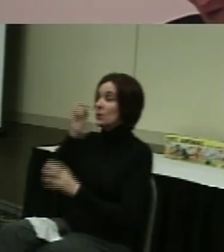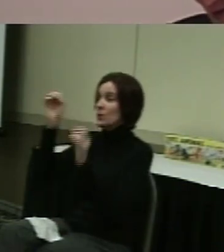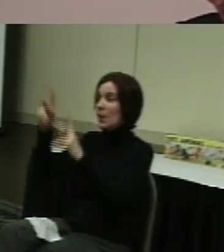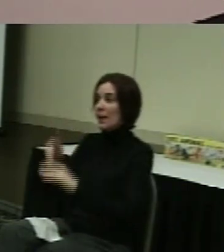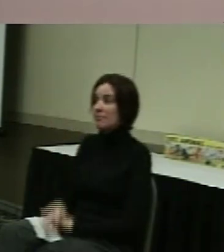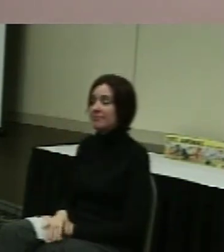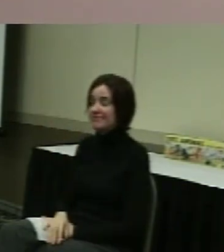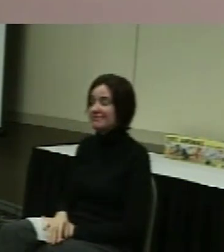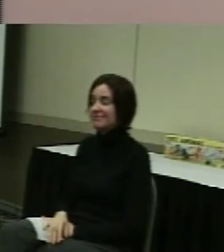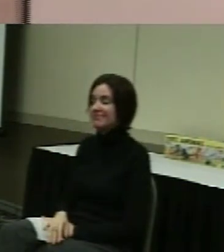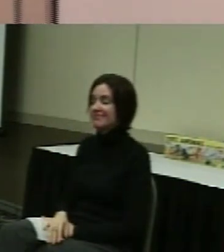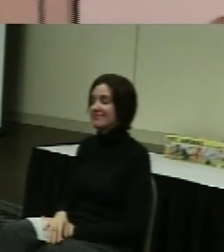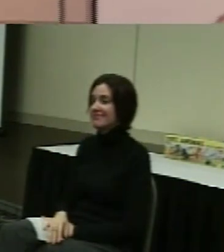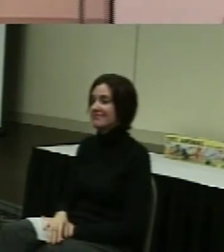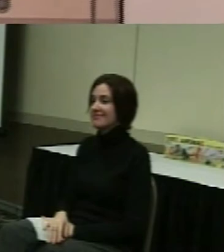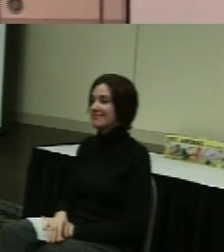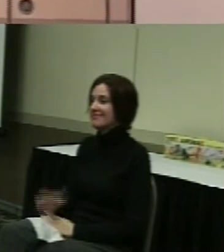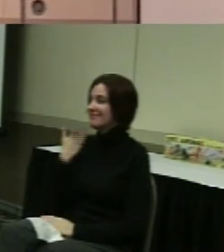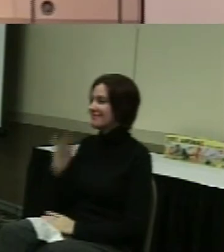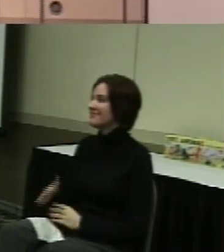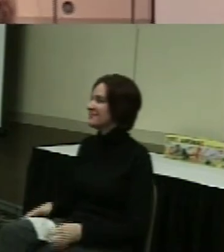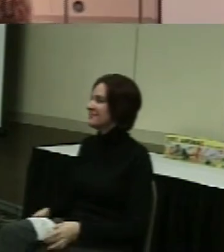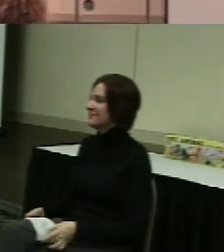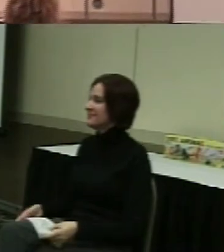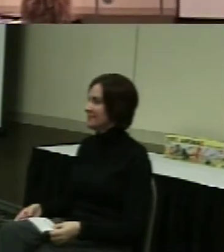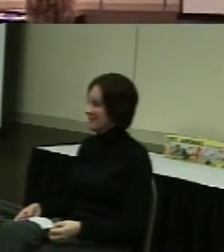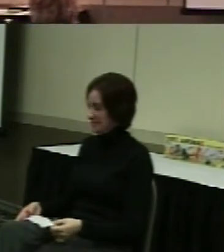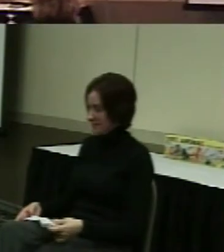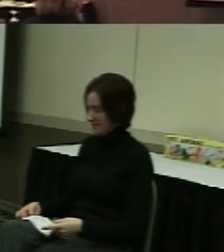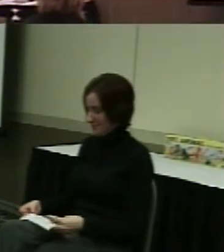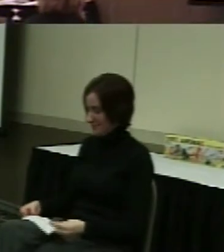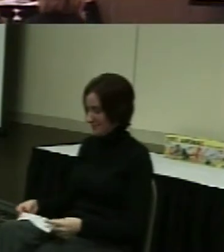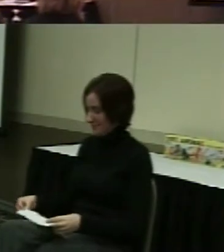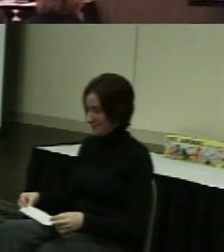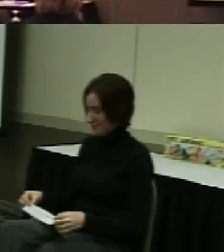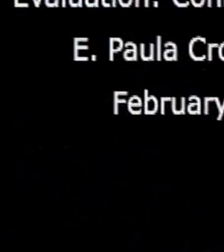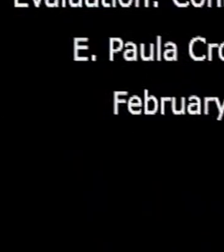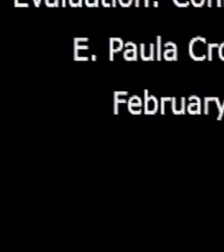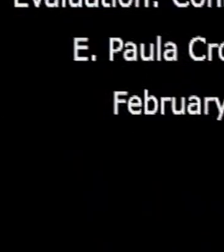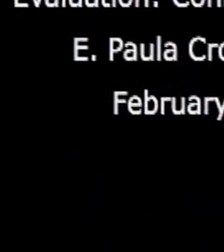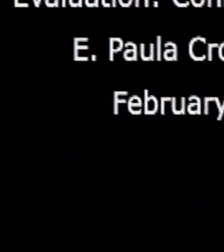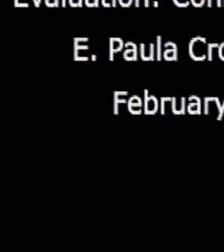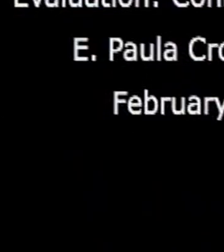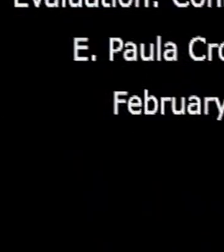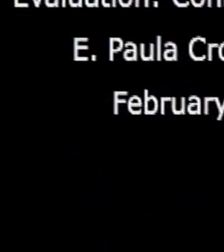Thank you very much. Thank you.